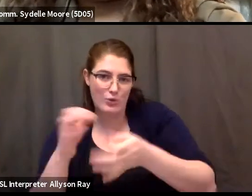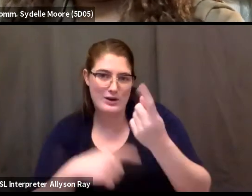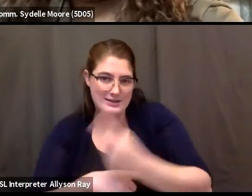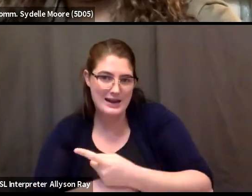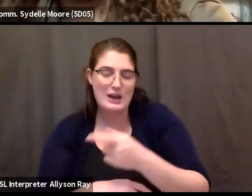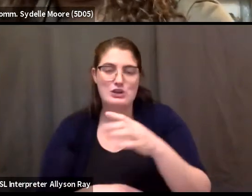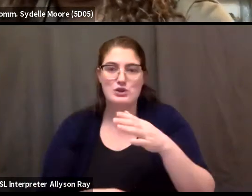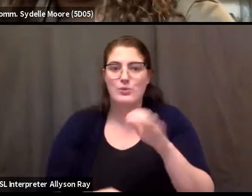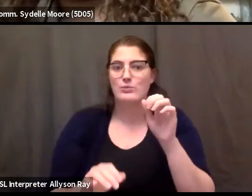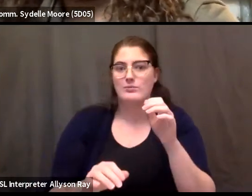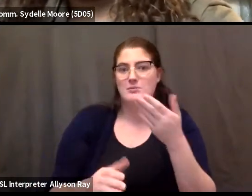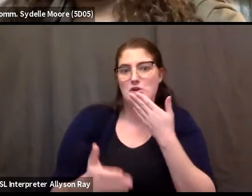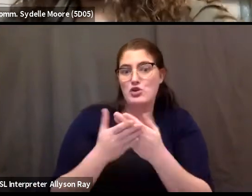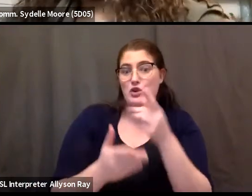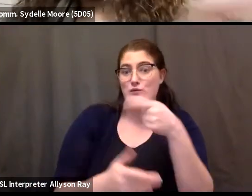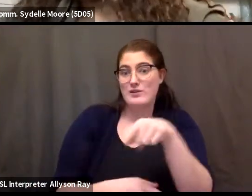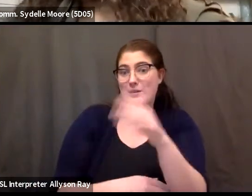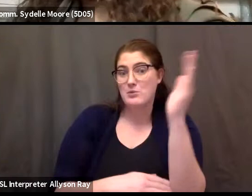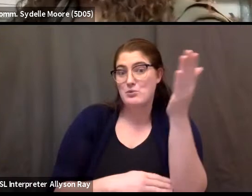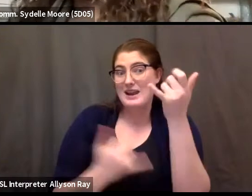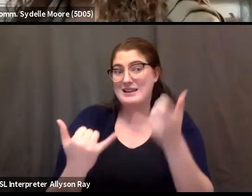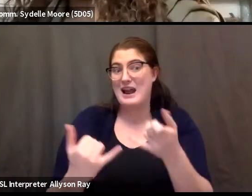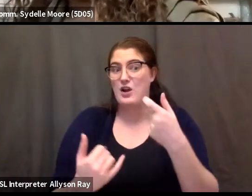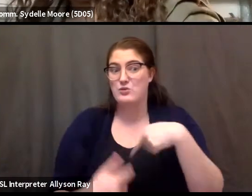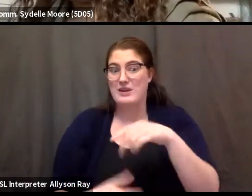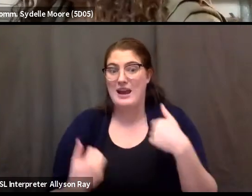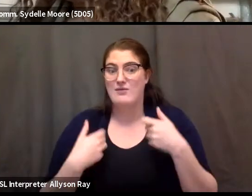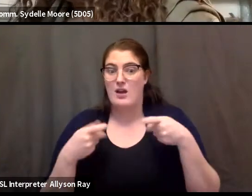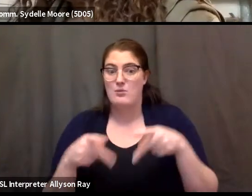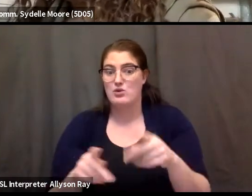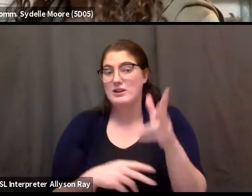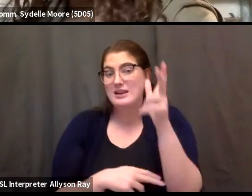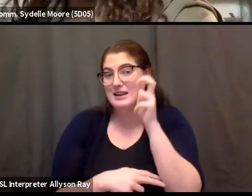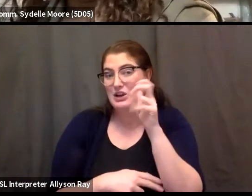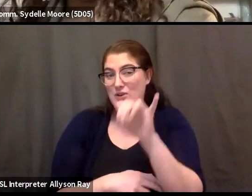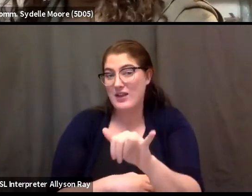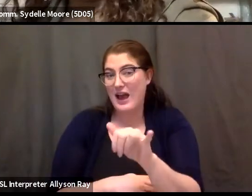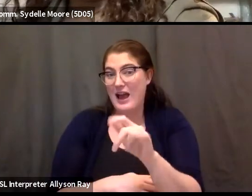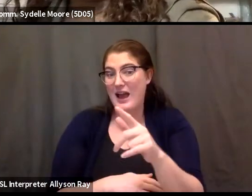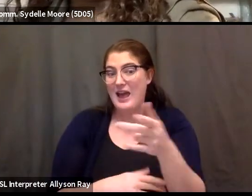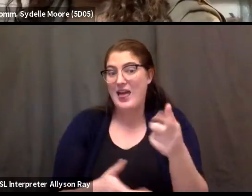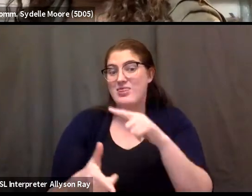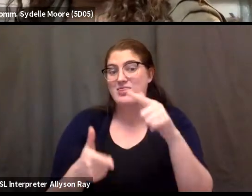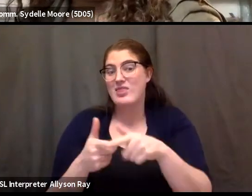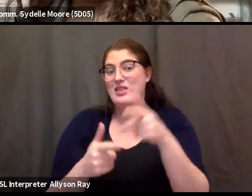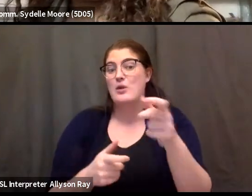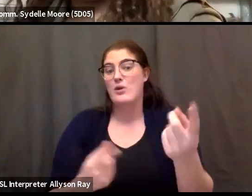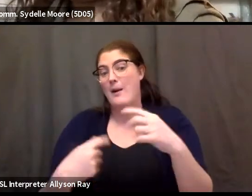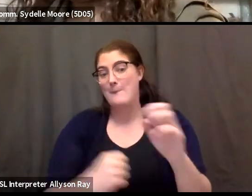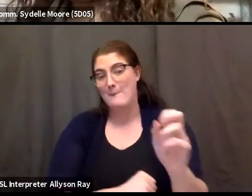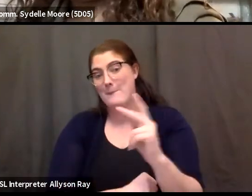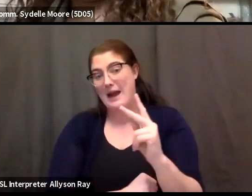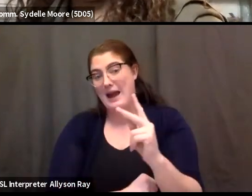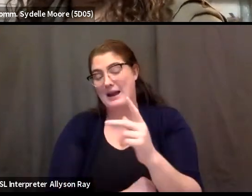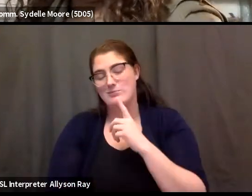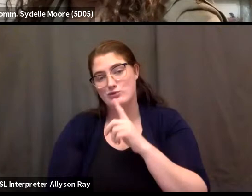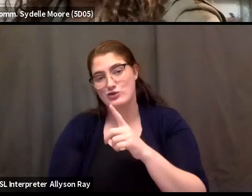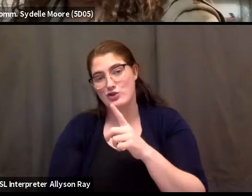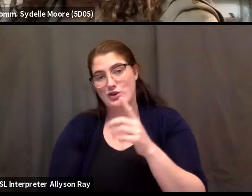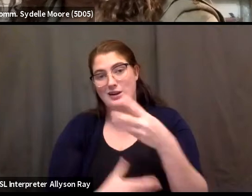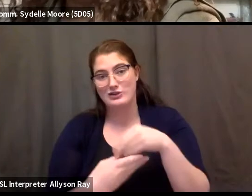that we have an opportunity to hear it. And then I'm sure they would return in January, hoping for a vote.